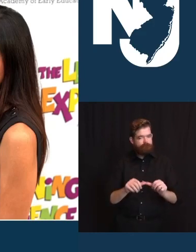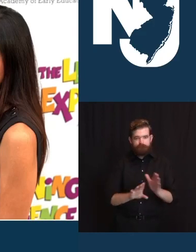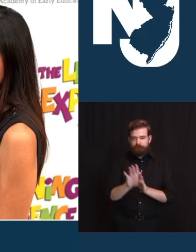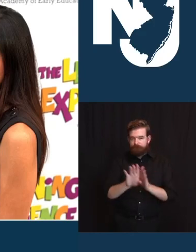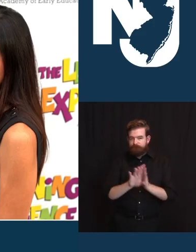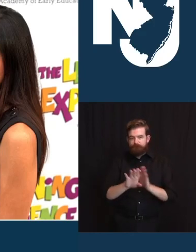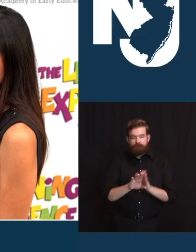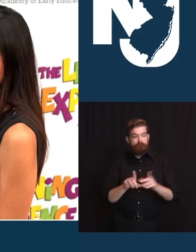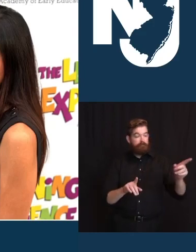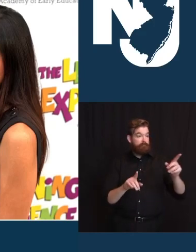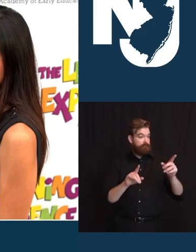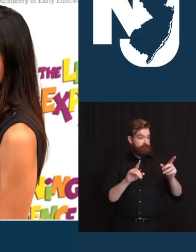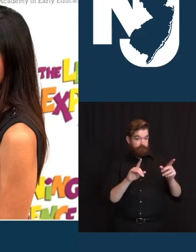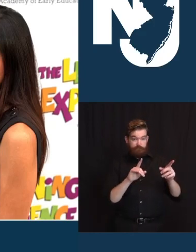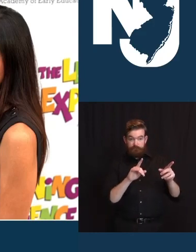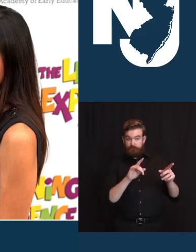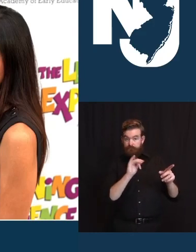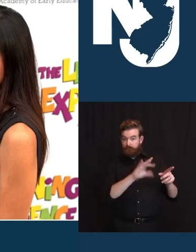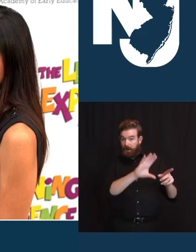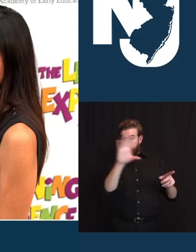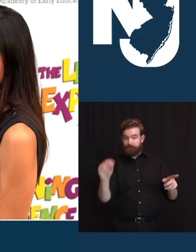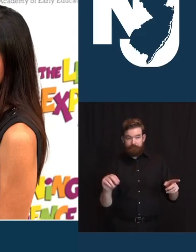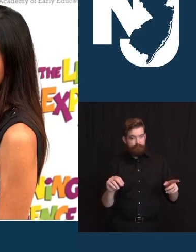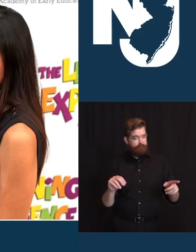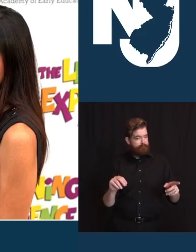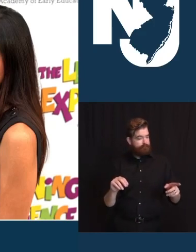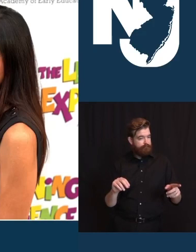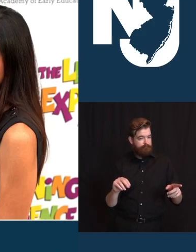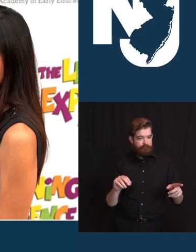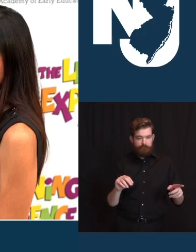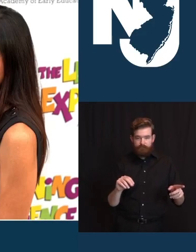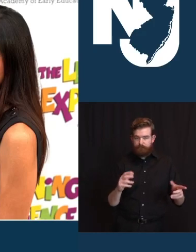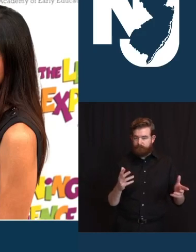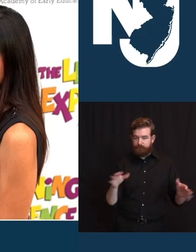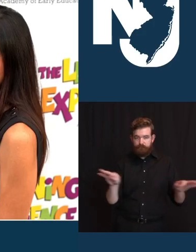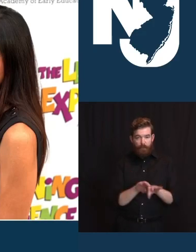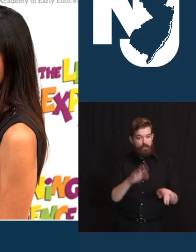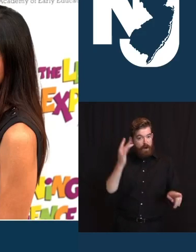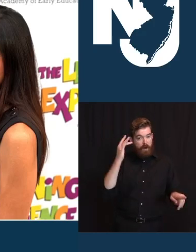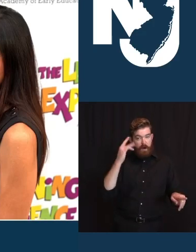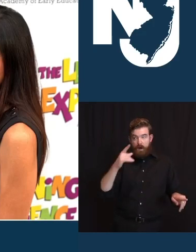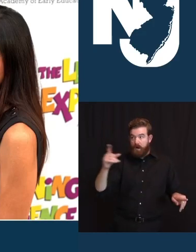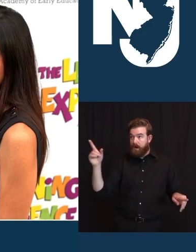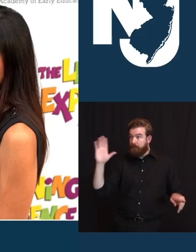getting back to work. And I thank her for being a great member of our small business community.